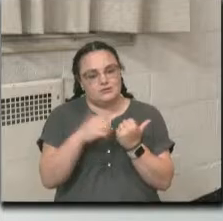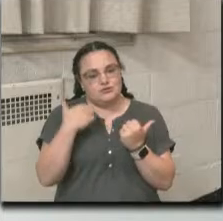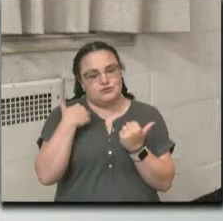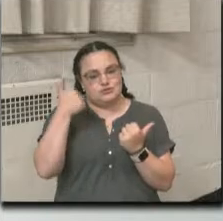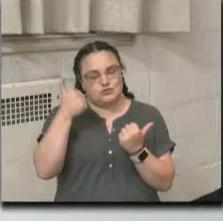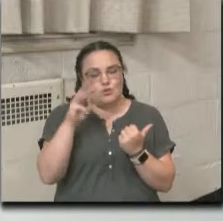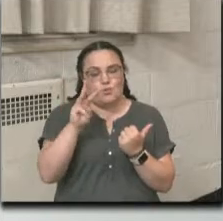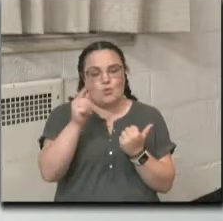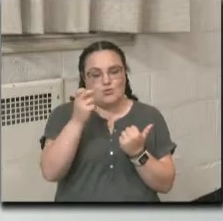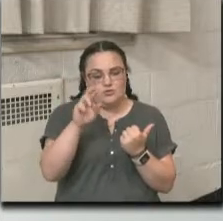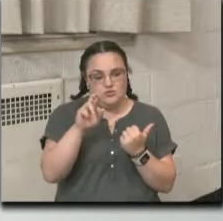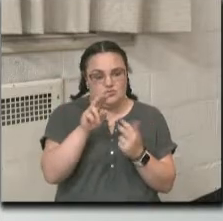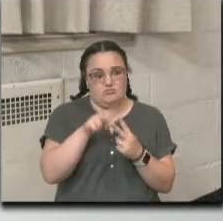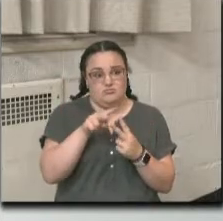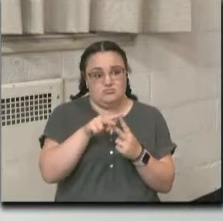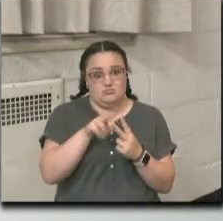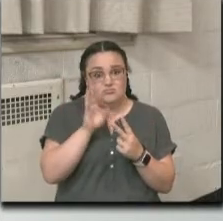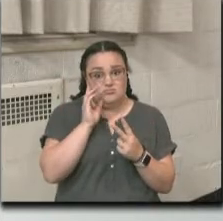commented on.